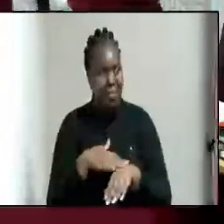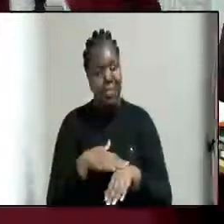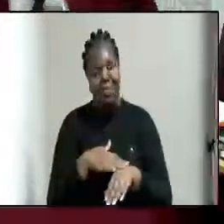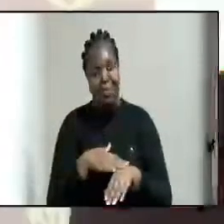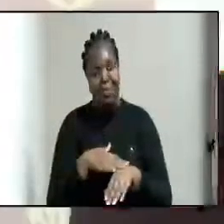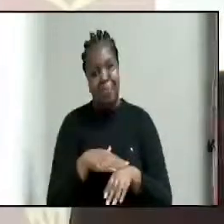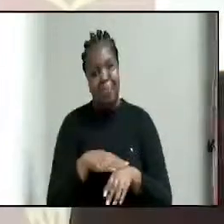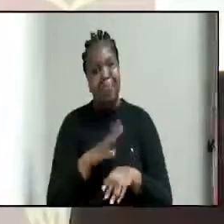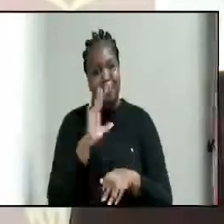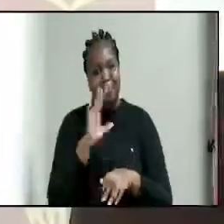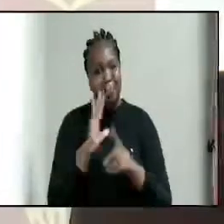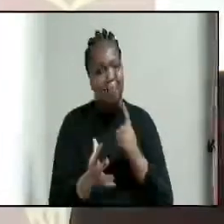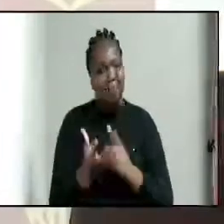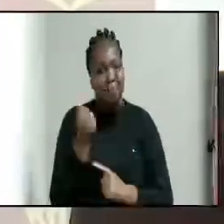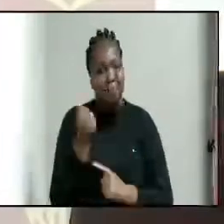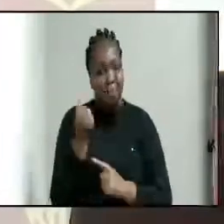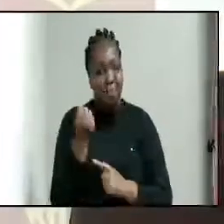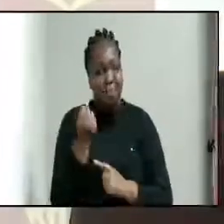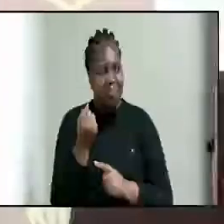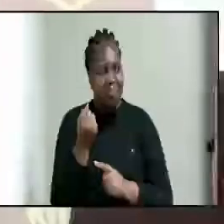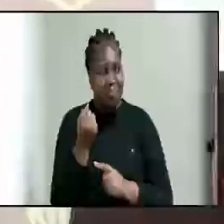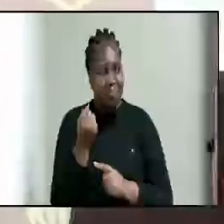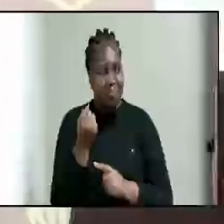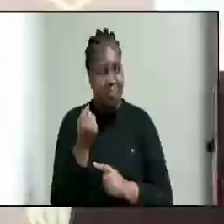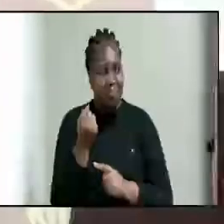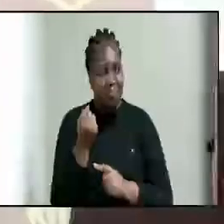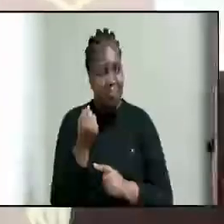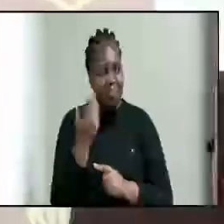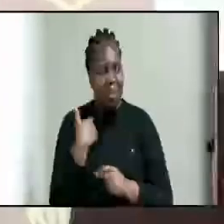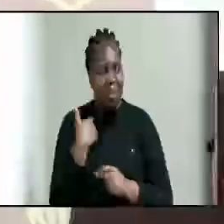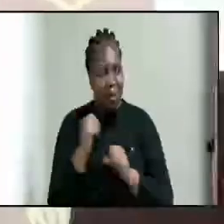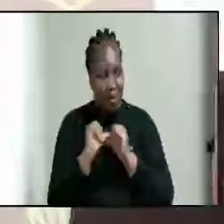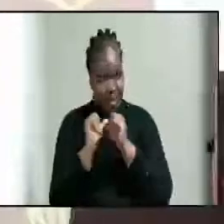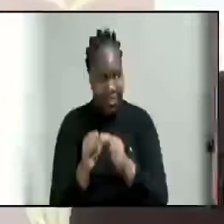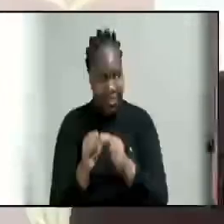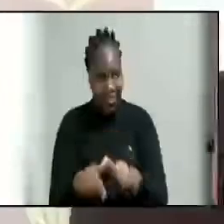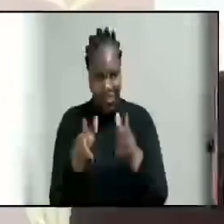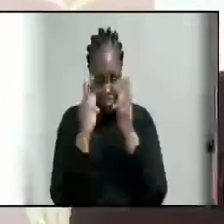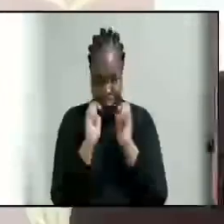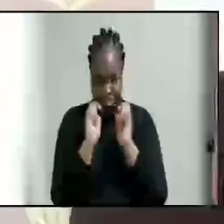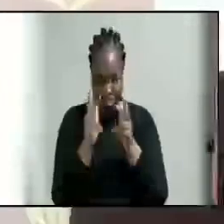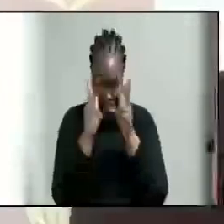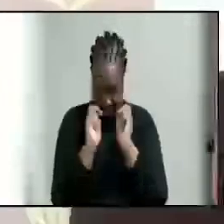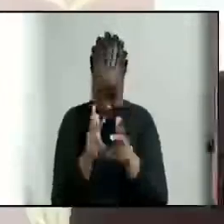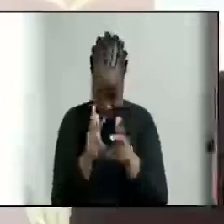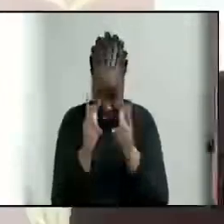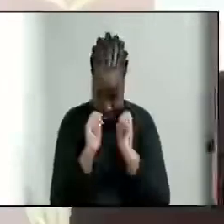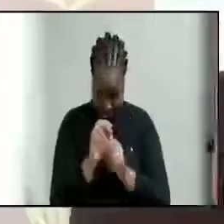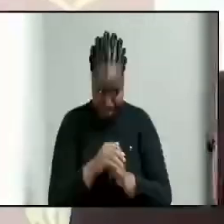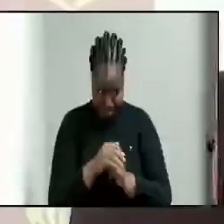then you achieved to let us continue listening to you. That was on a light